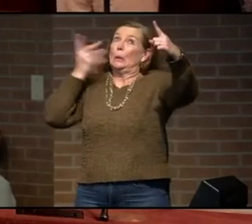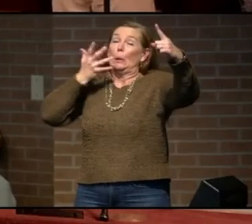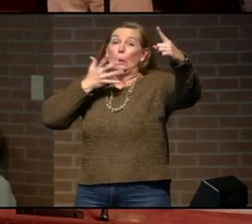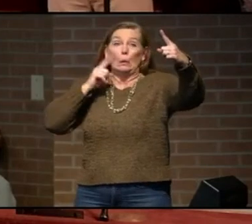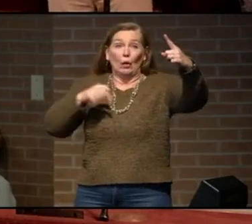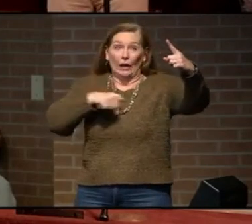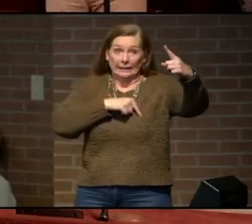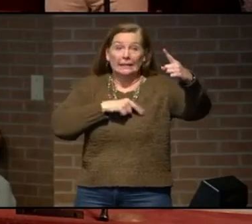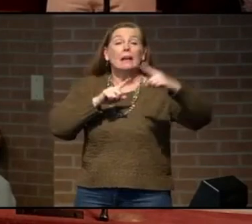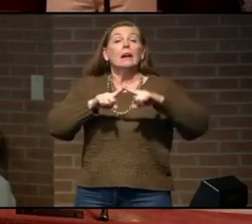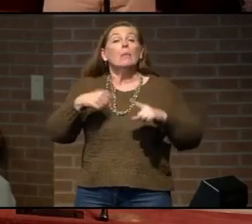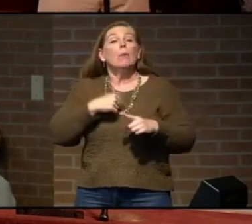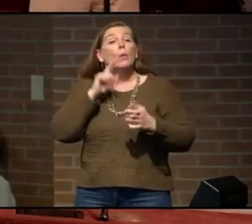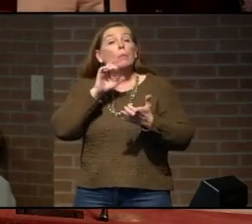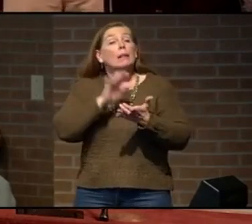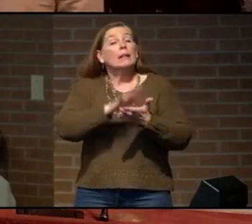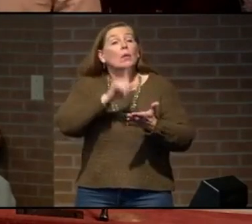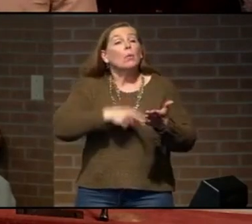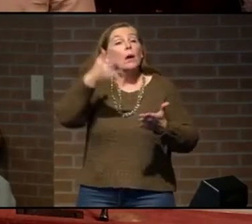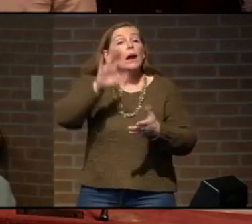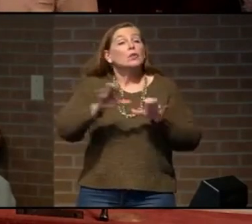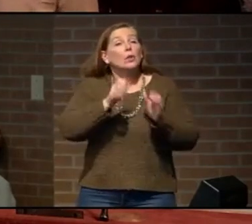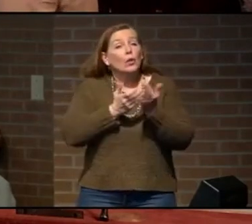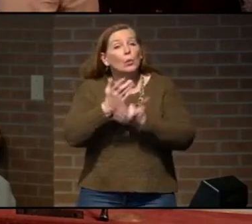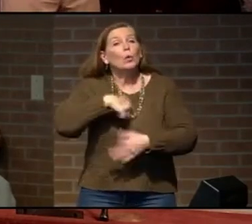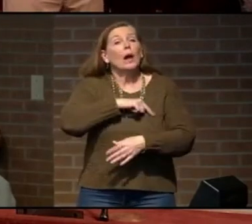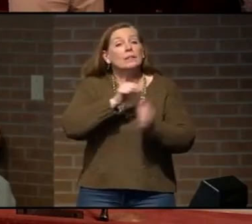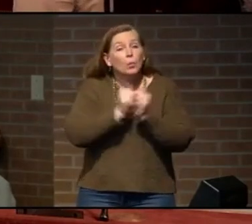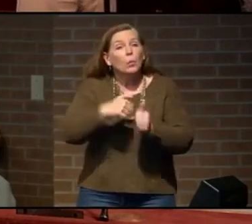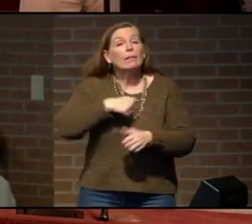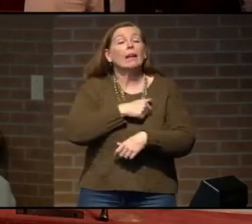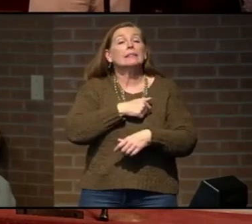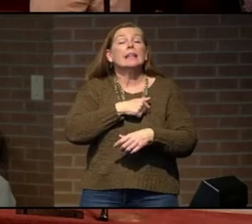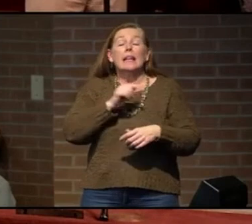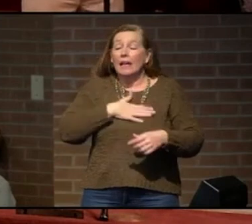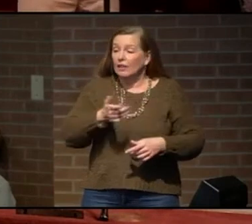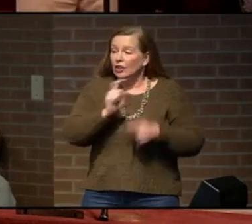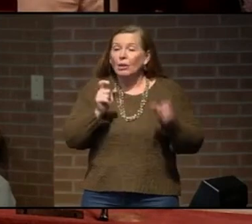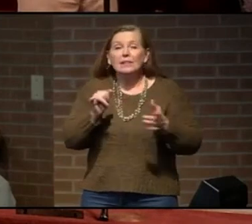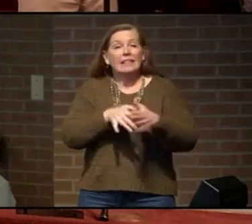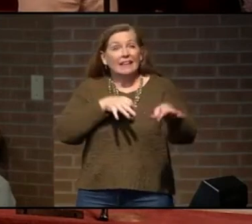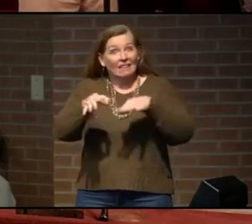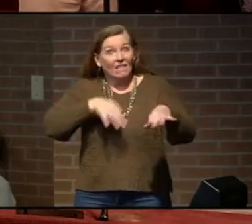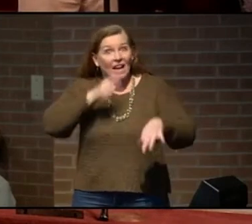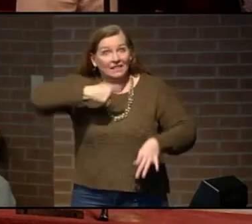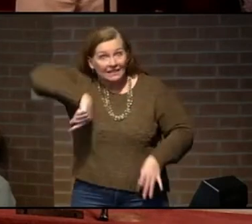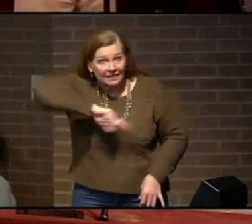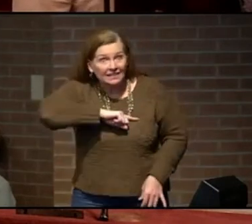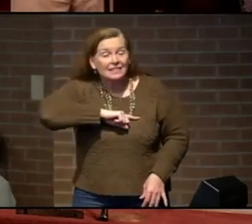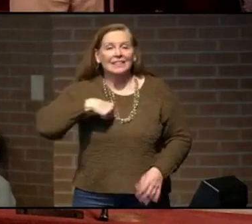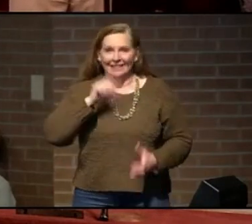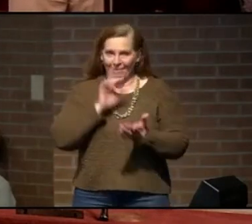But we believe in what God is doing through us and with God and with the generosity that defines us. I believe